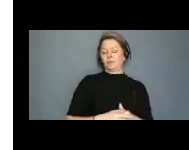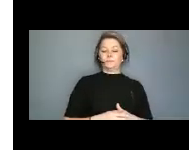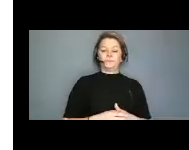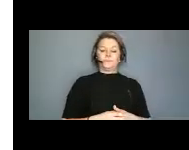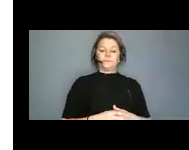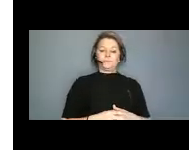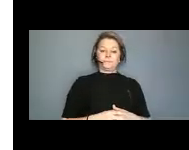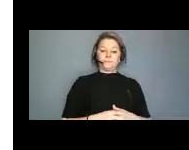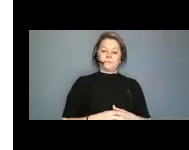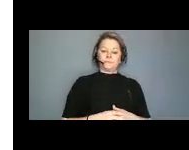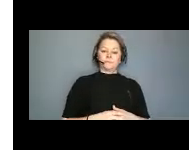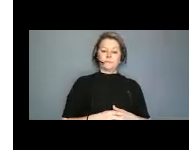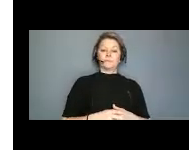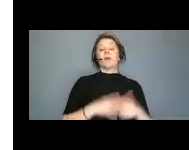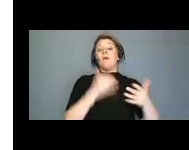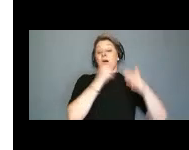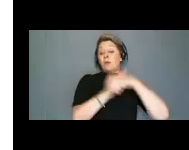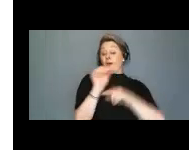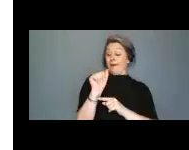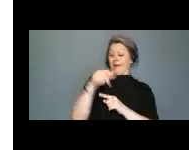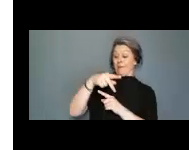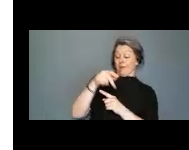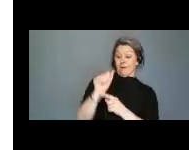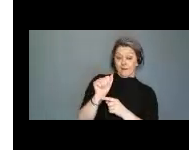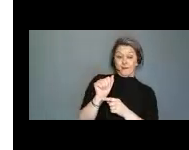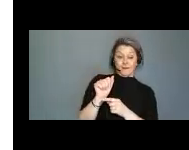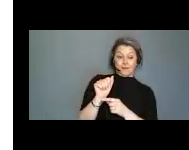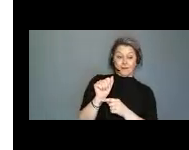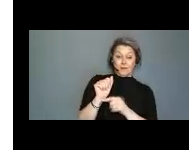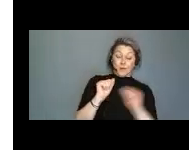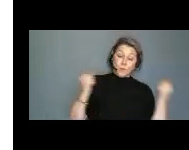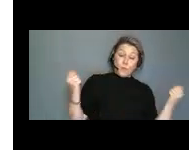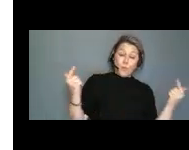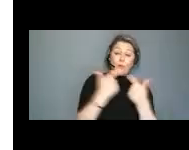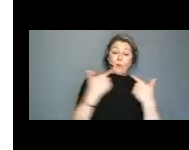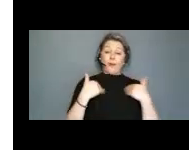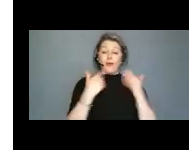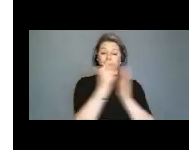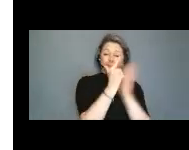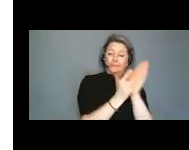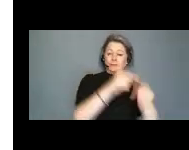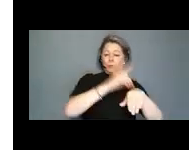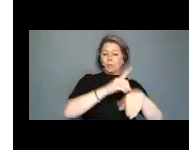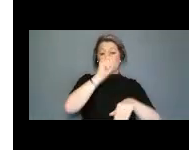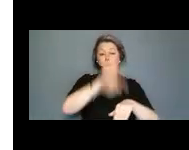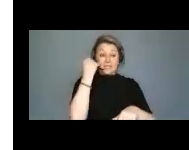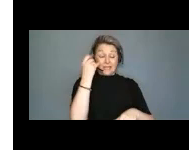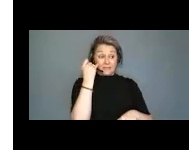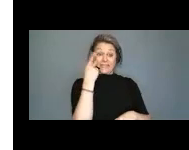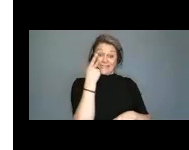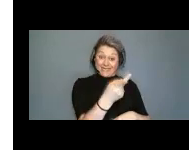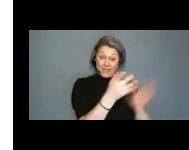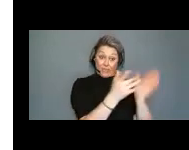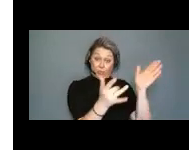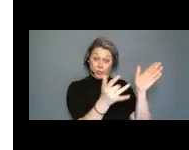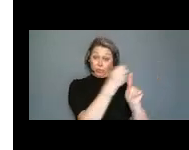And under the Adult Protection Act, we all have a legal duty to report abuse, neglect, and self-neglect